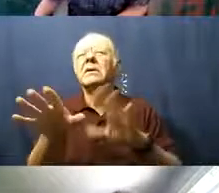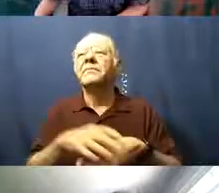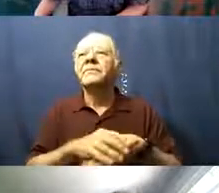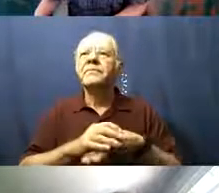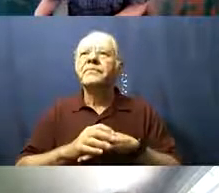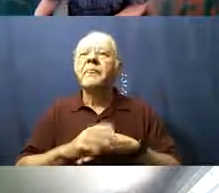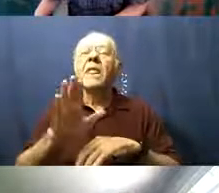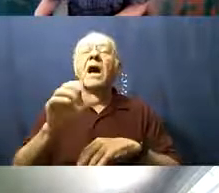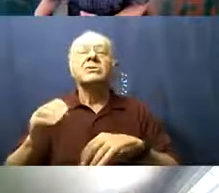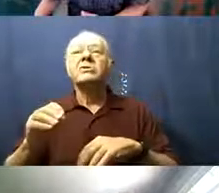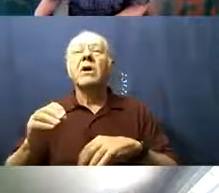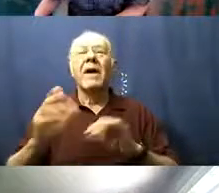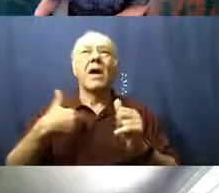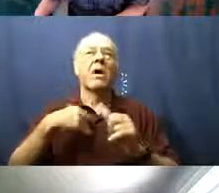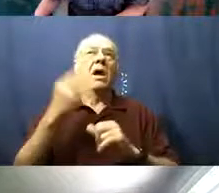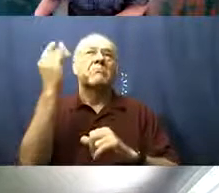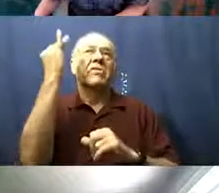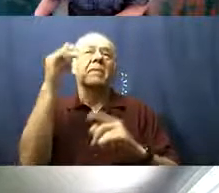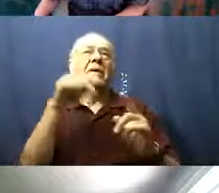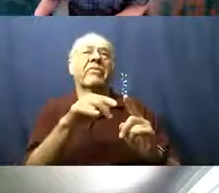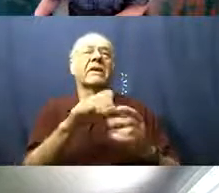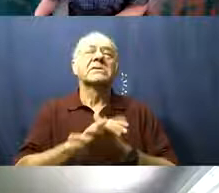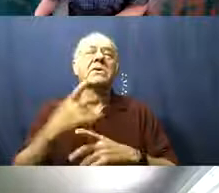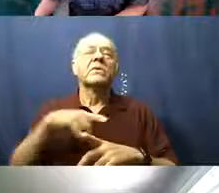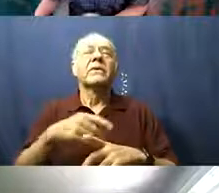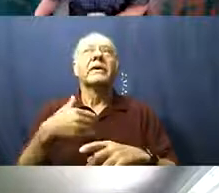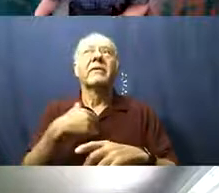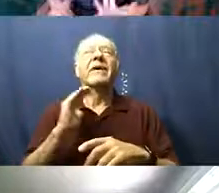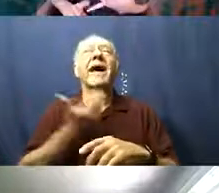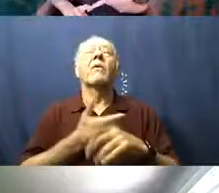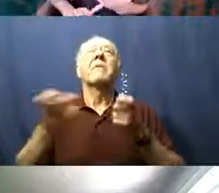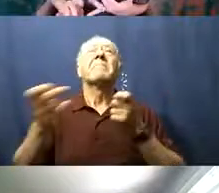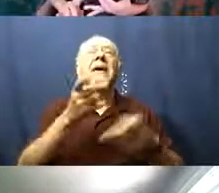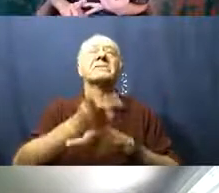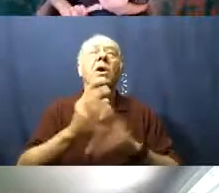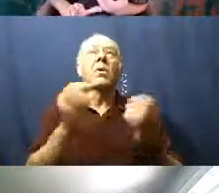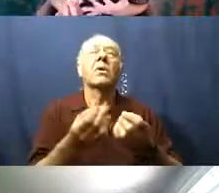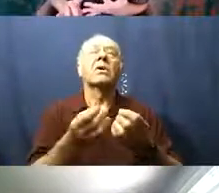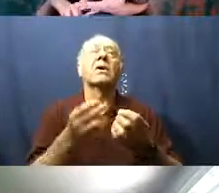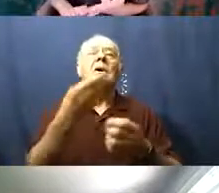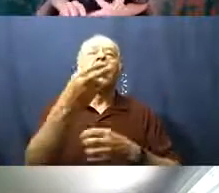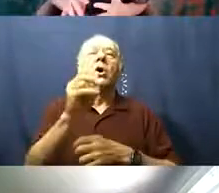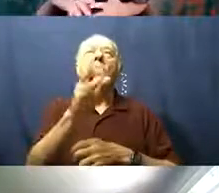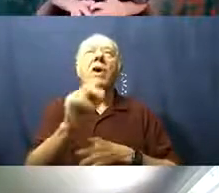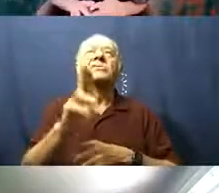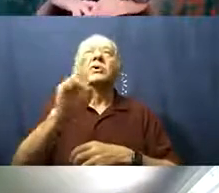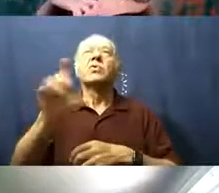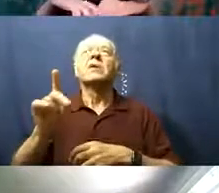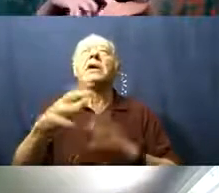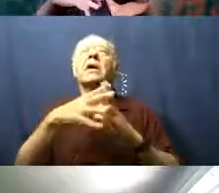So the way I think about it, we have our managed care organizations, our Horizon, United,